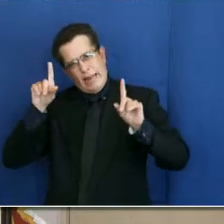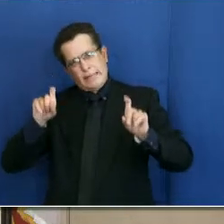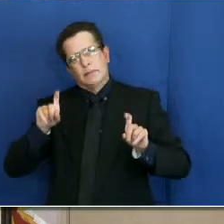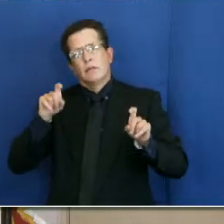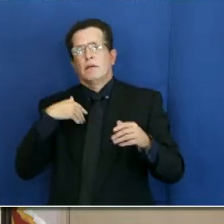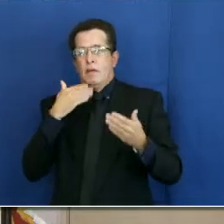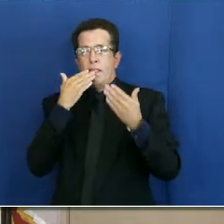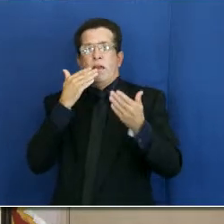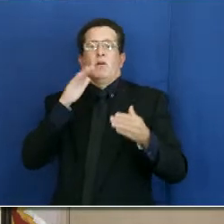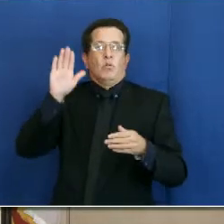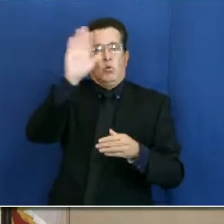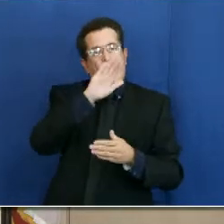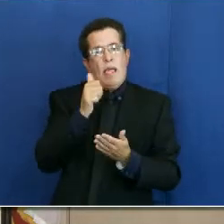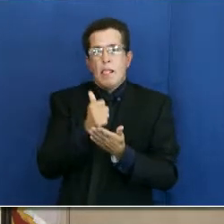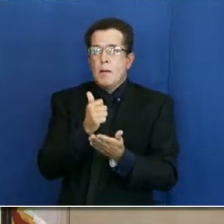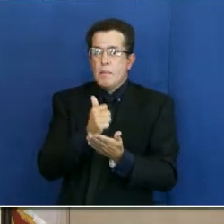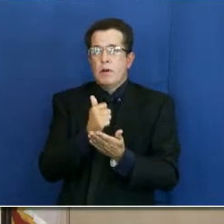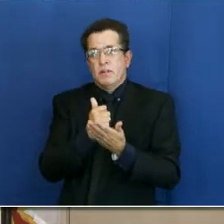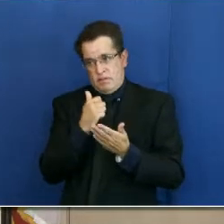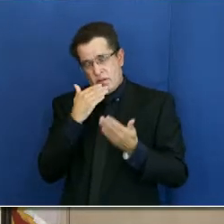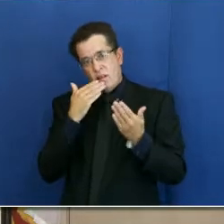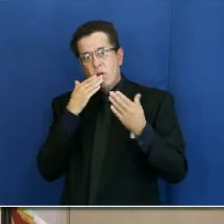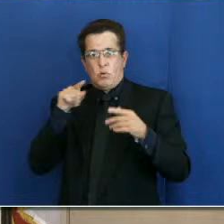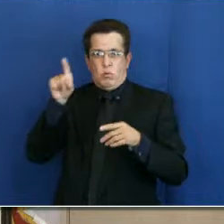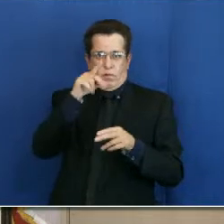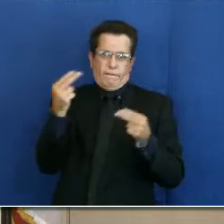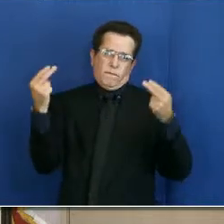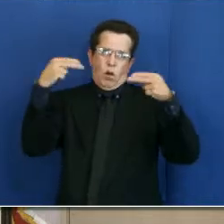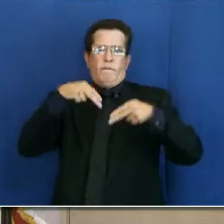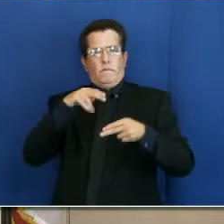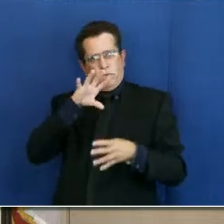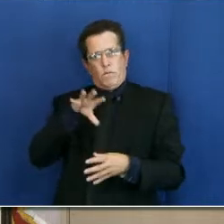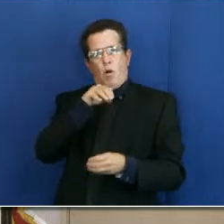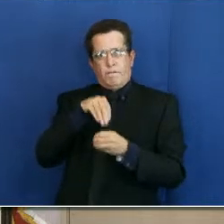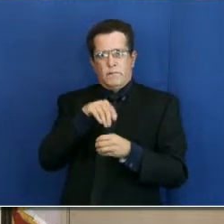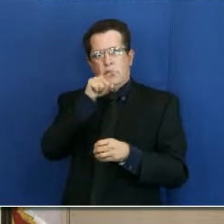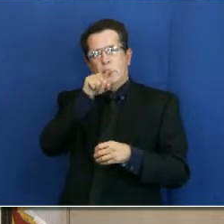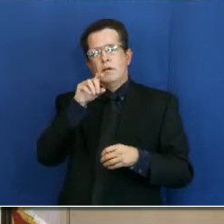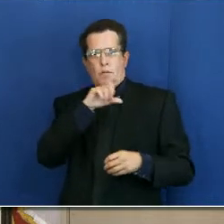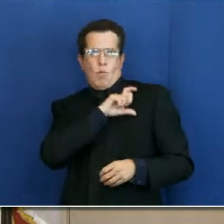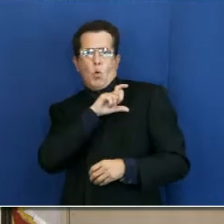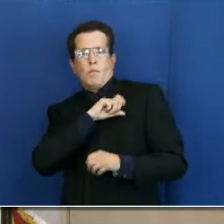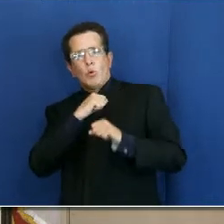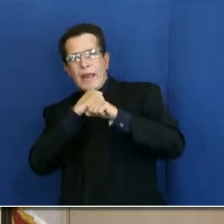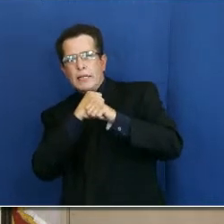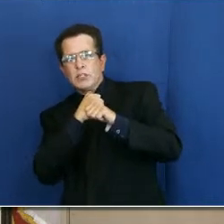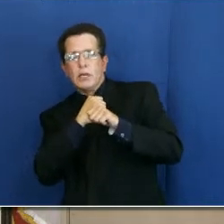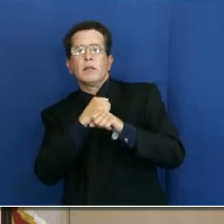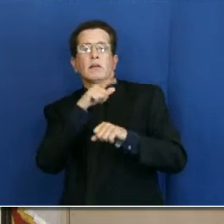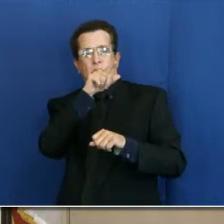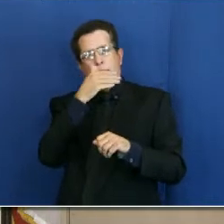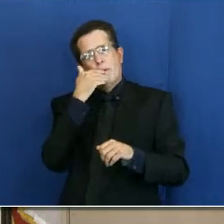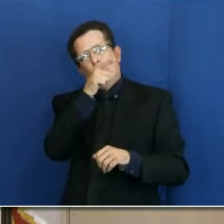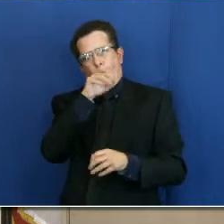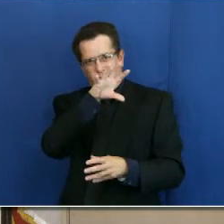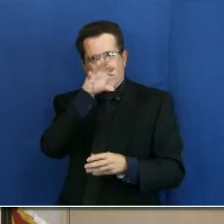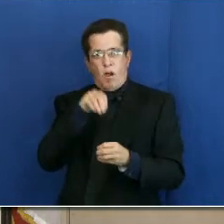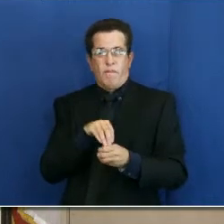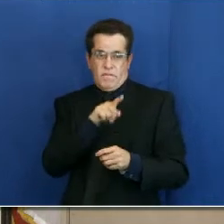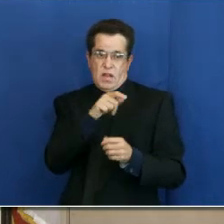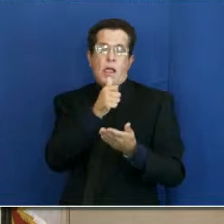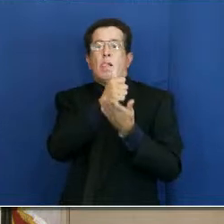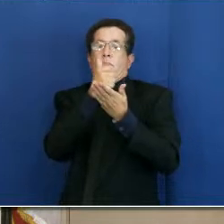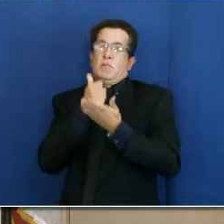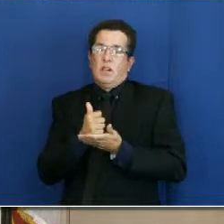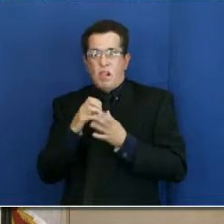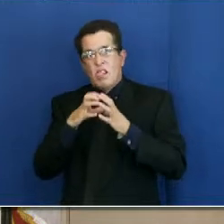seen and appreciate everybody's cooperation, particularly Customs and Border Protection. They've been extremely